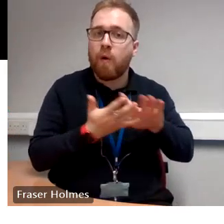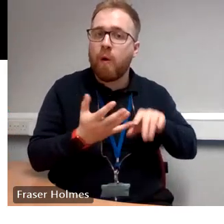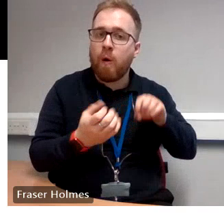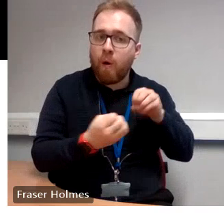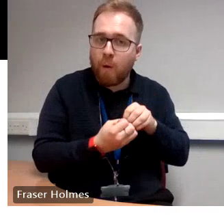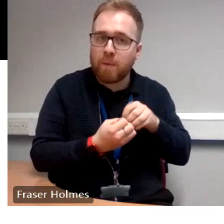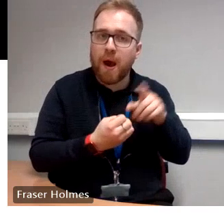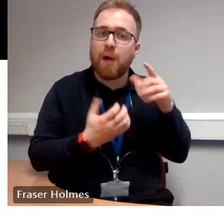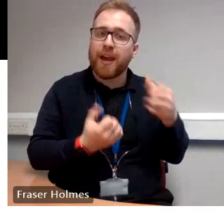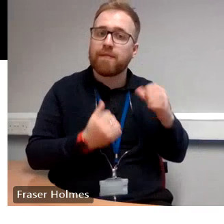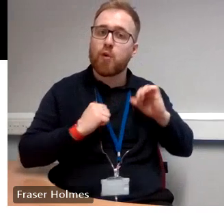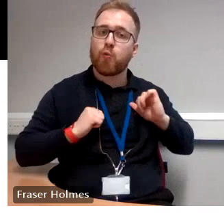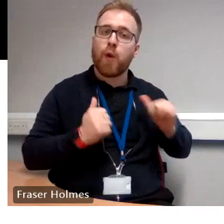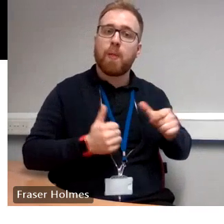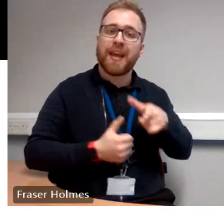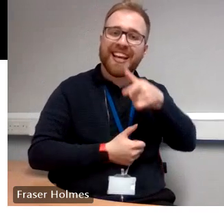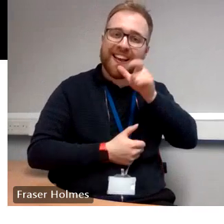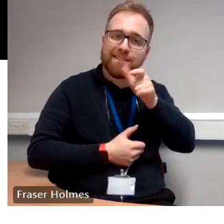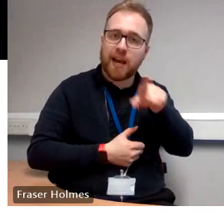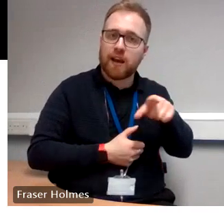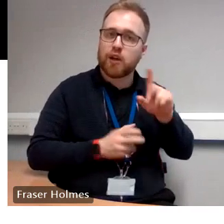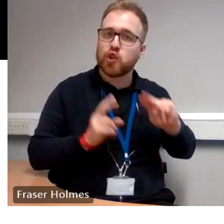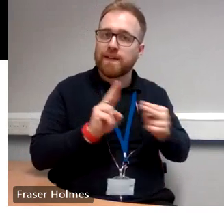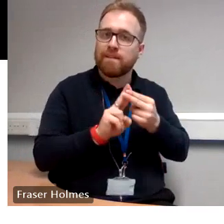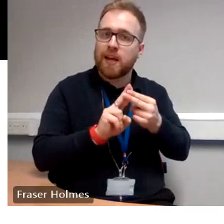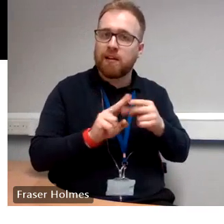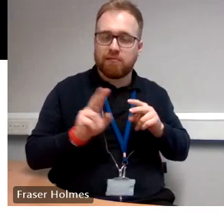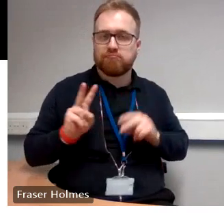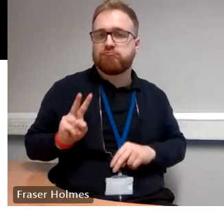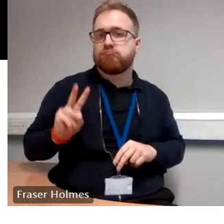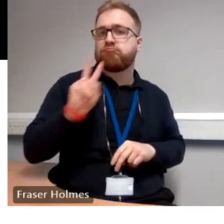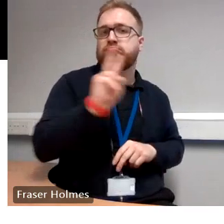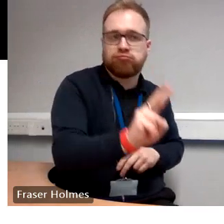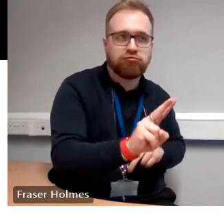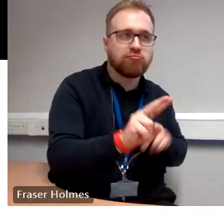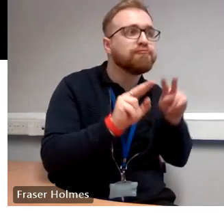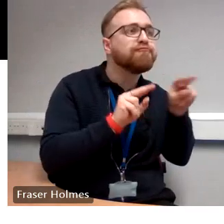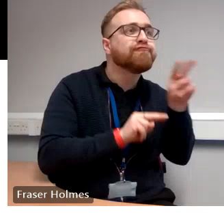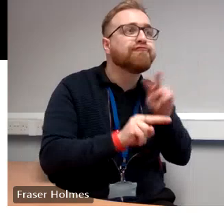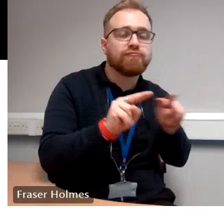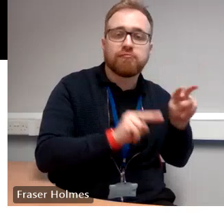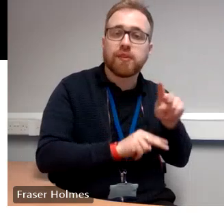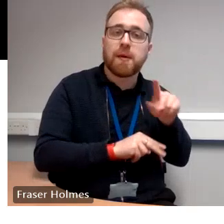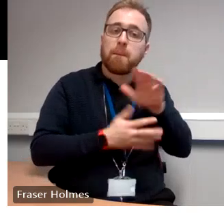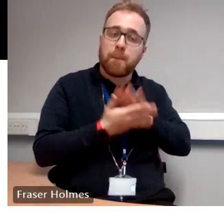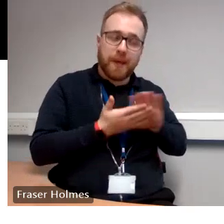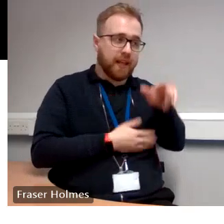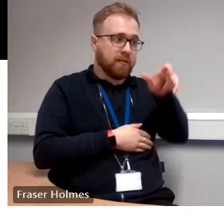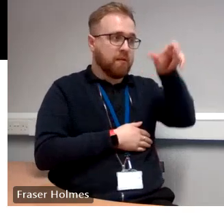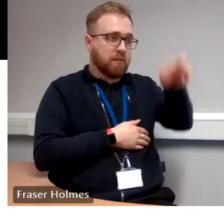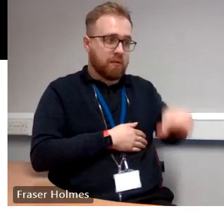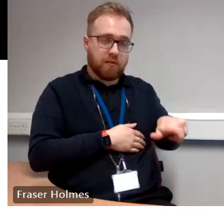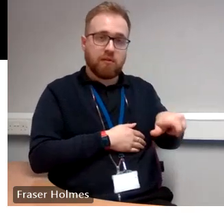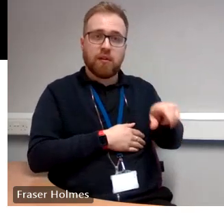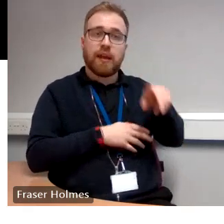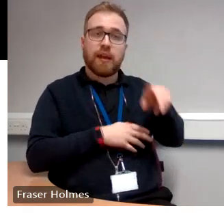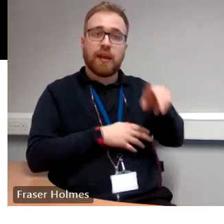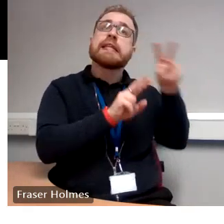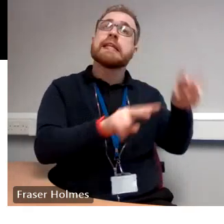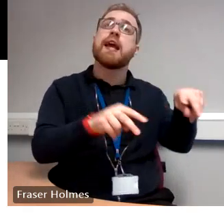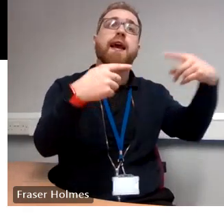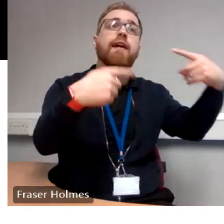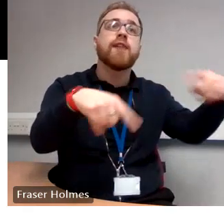we also have a wellbeing cafe in Chesterfield that they visited together, all of which allowed the patient to see what was